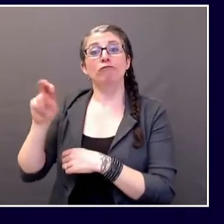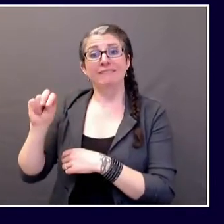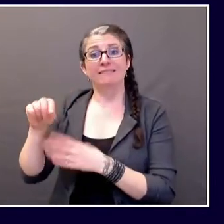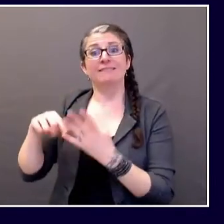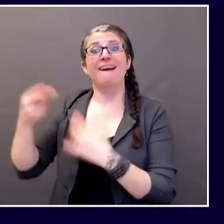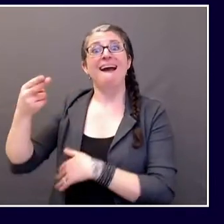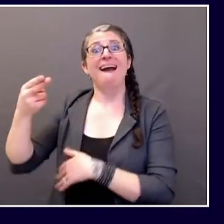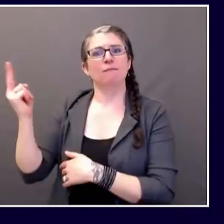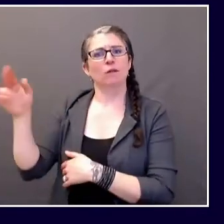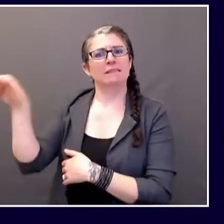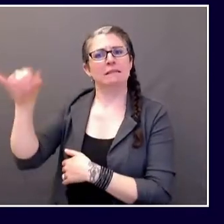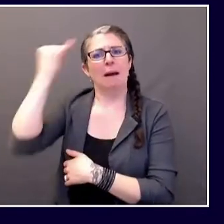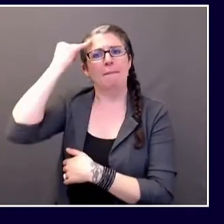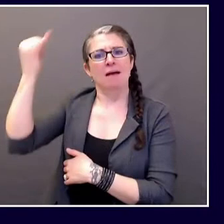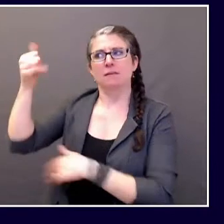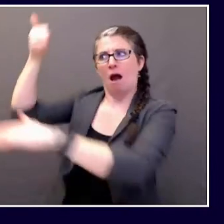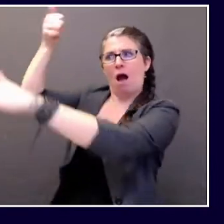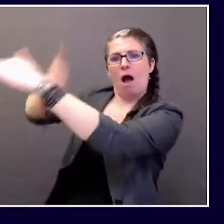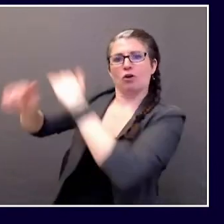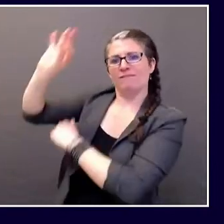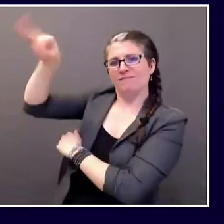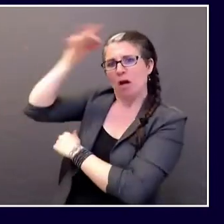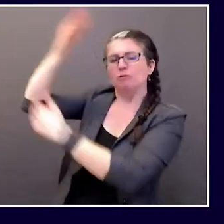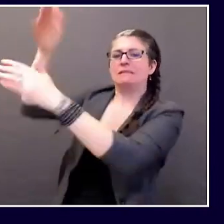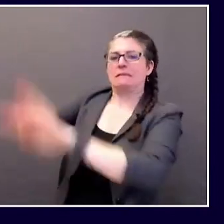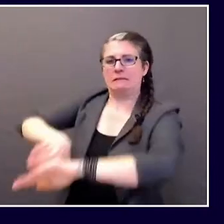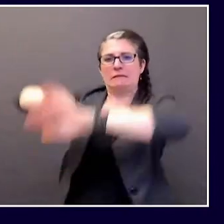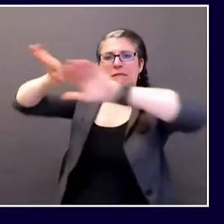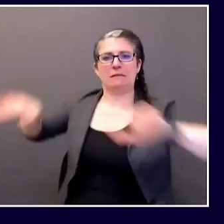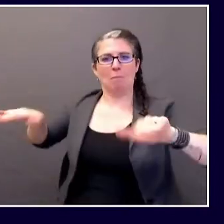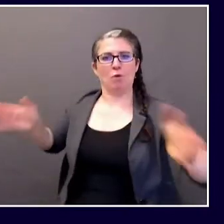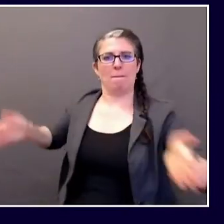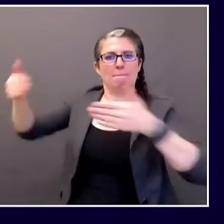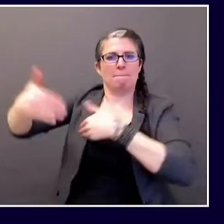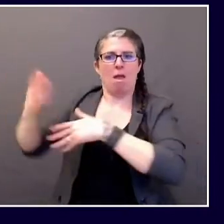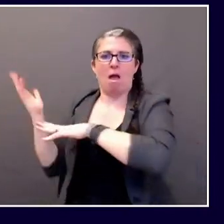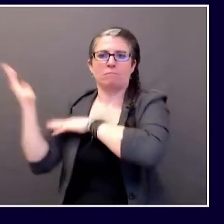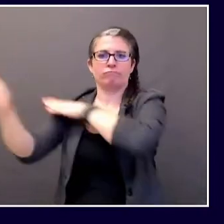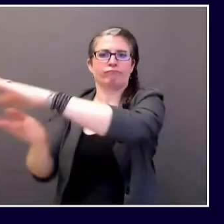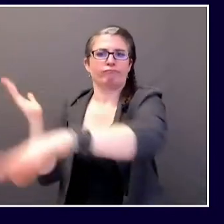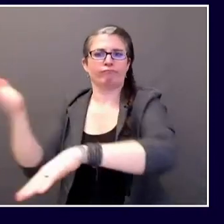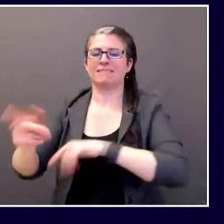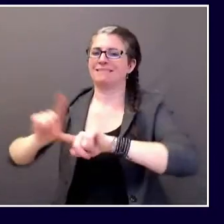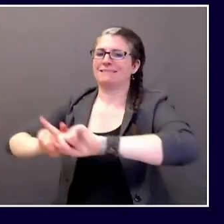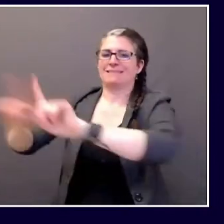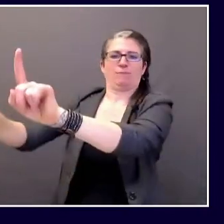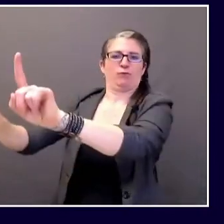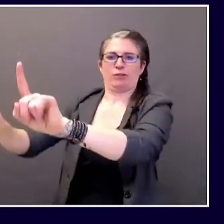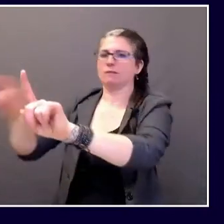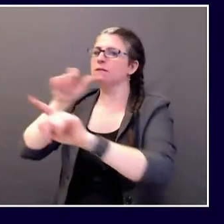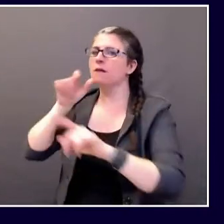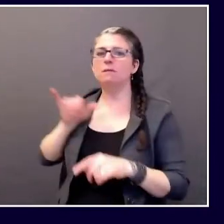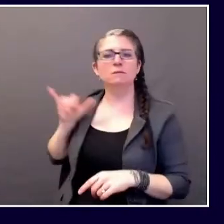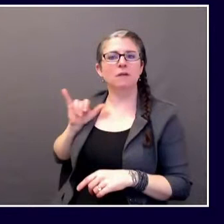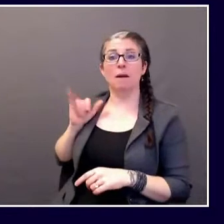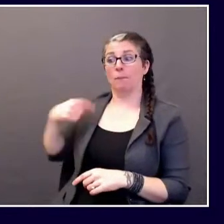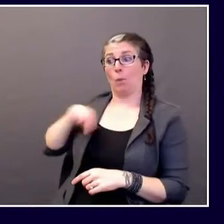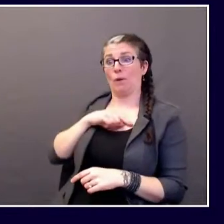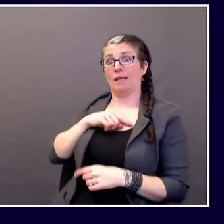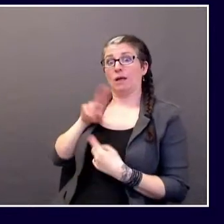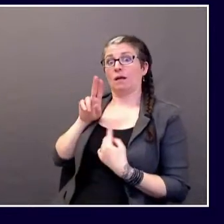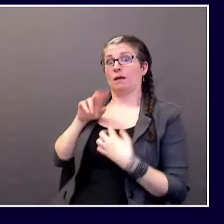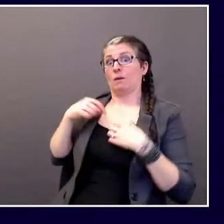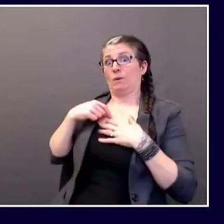the U.S. government, directly to those commercial pharmacies as part of a retail pharmacy program. It is not